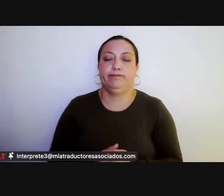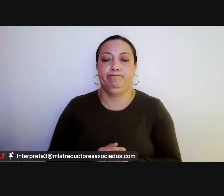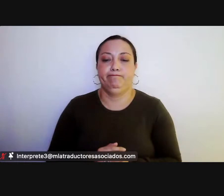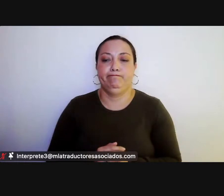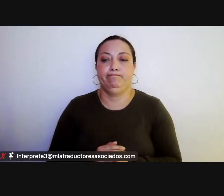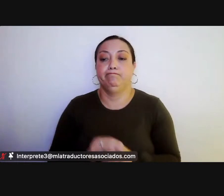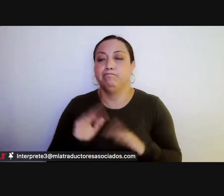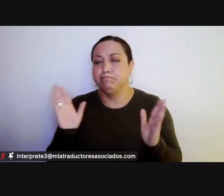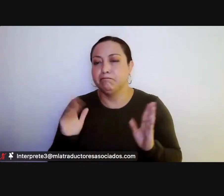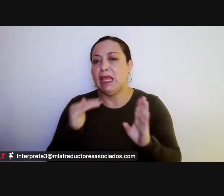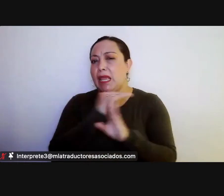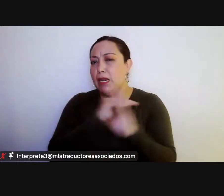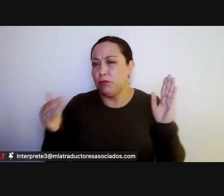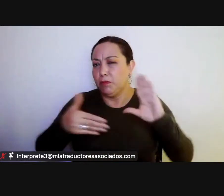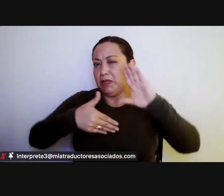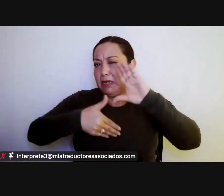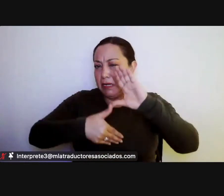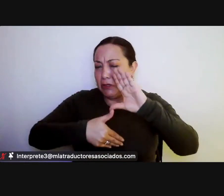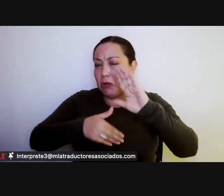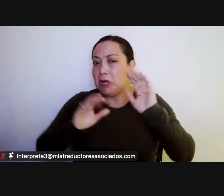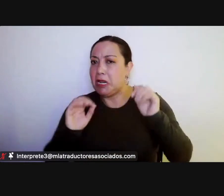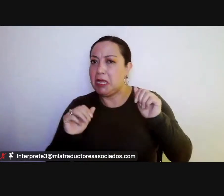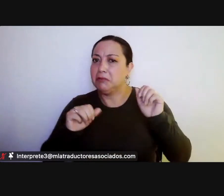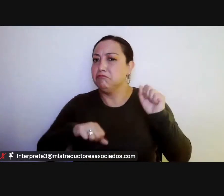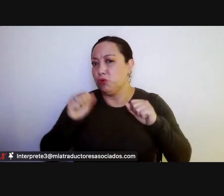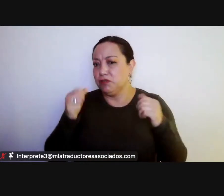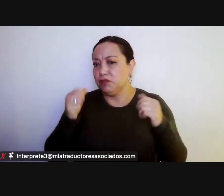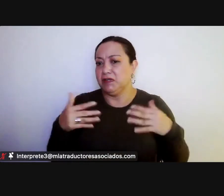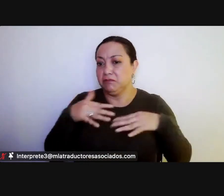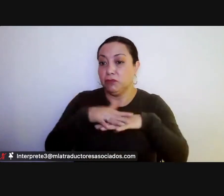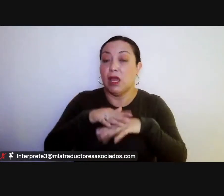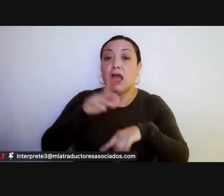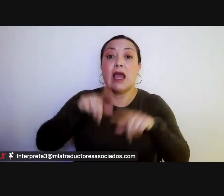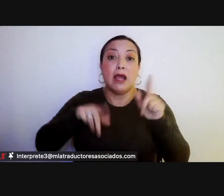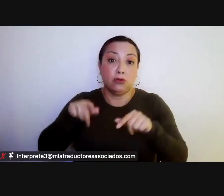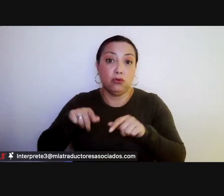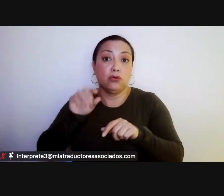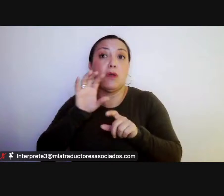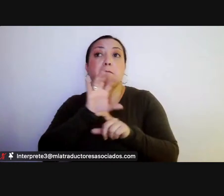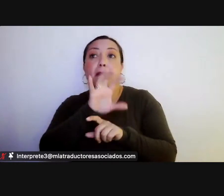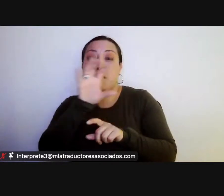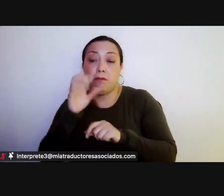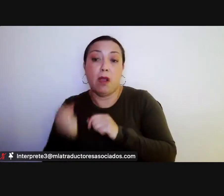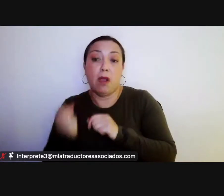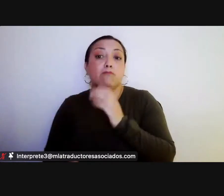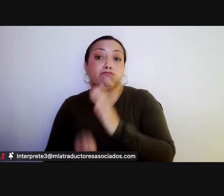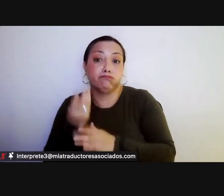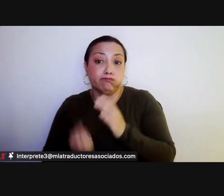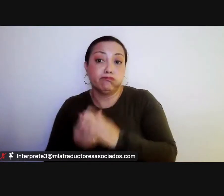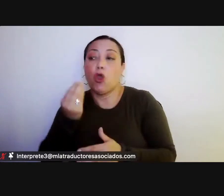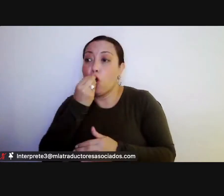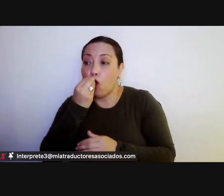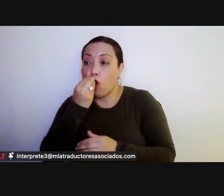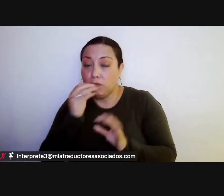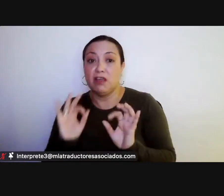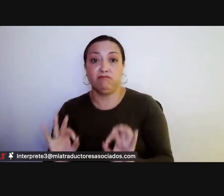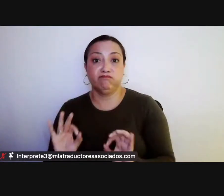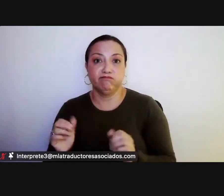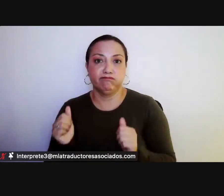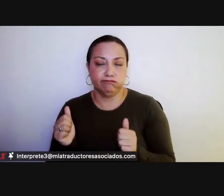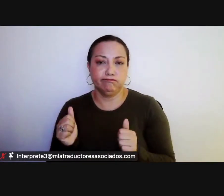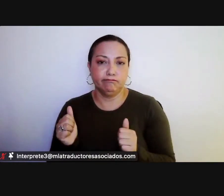average of the region, the effects are mixed because some of our countries are producers of food,